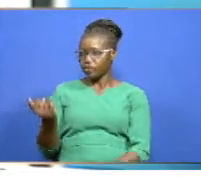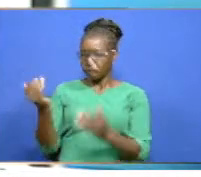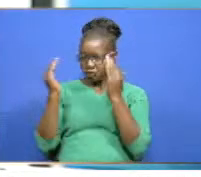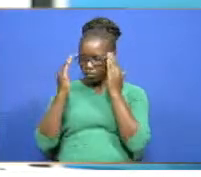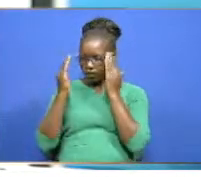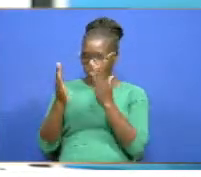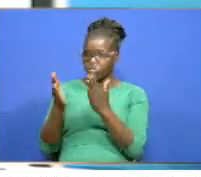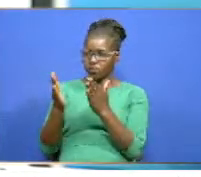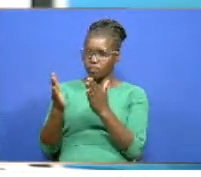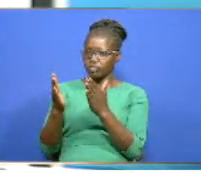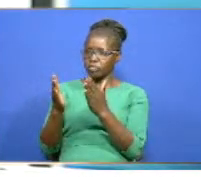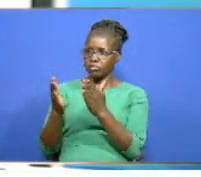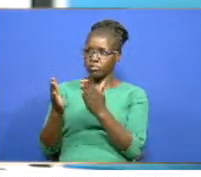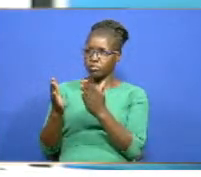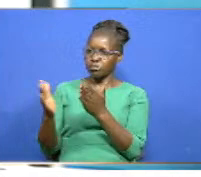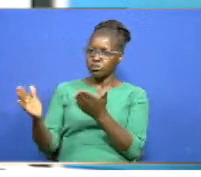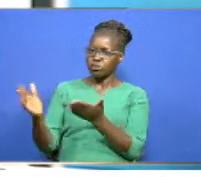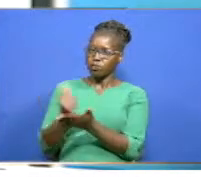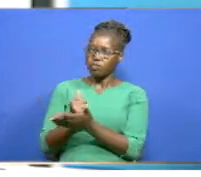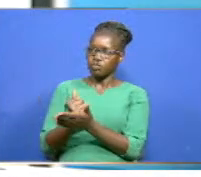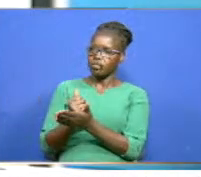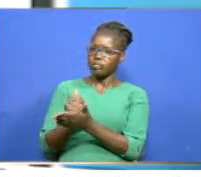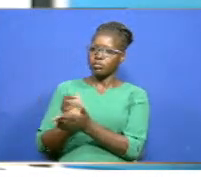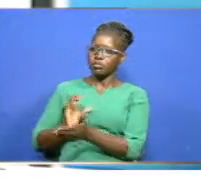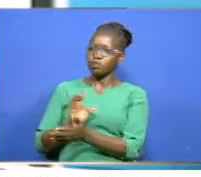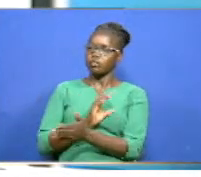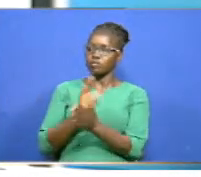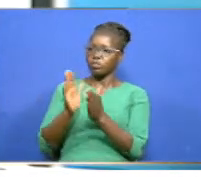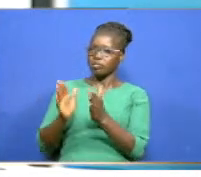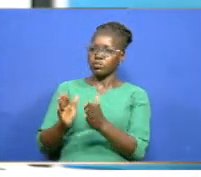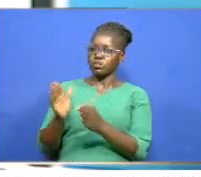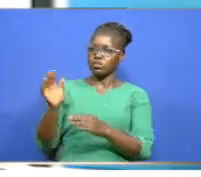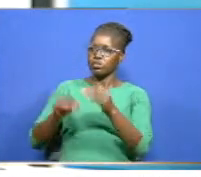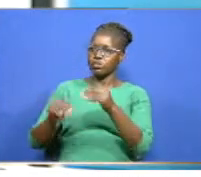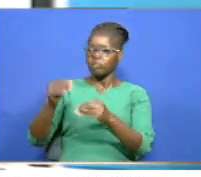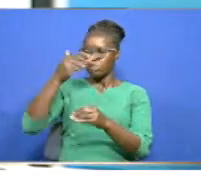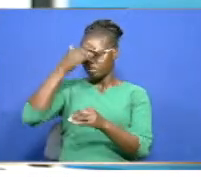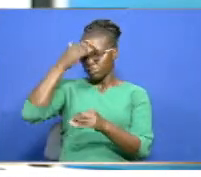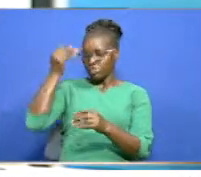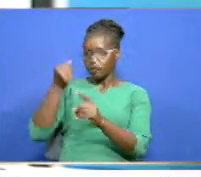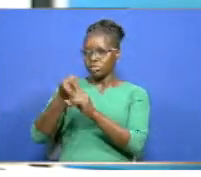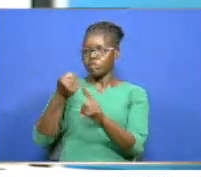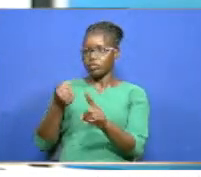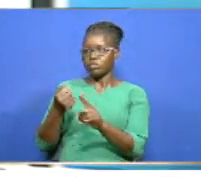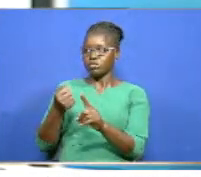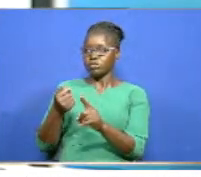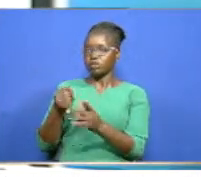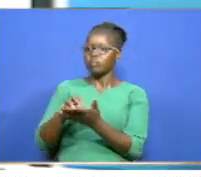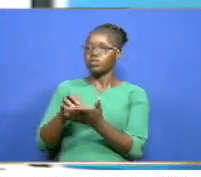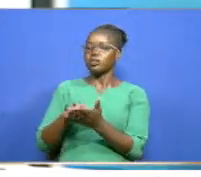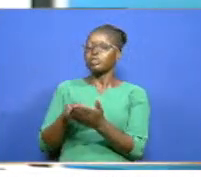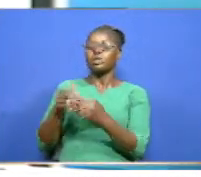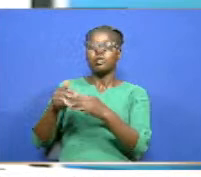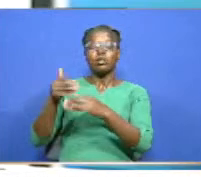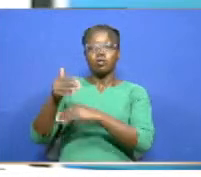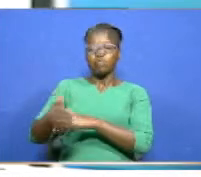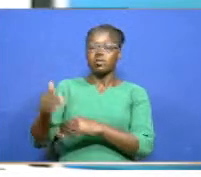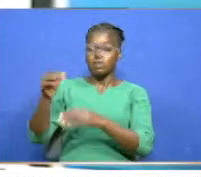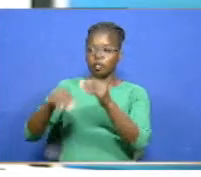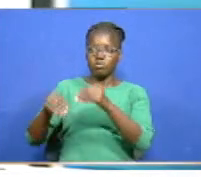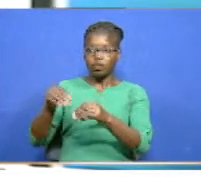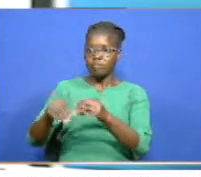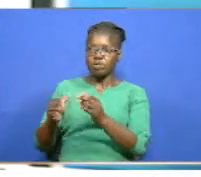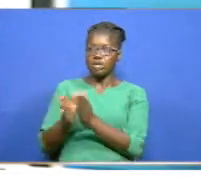on recruiting the commissioners for the referendum until you forget the impact of that post the referendum. And even